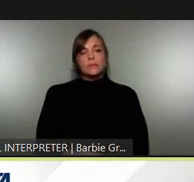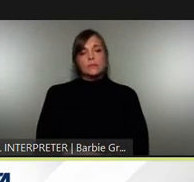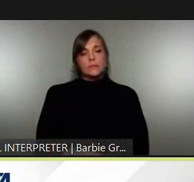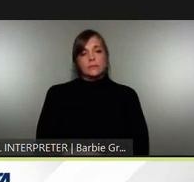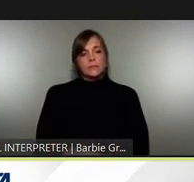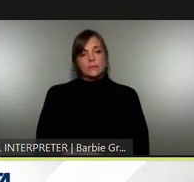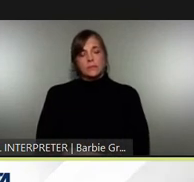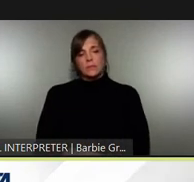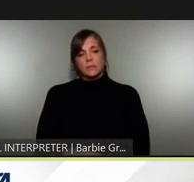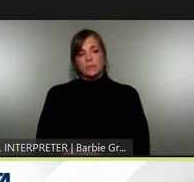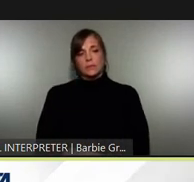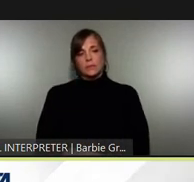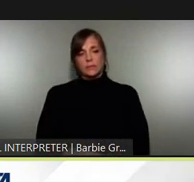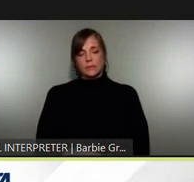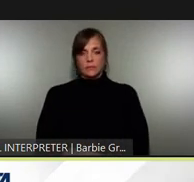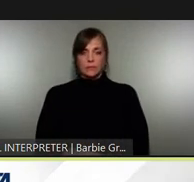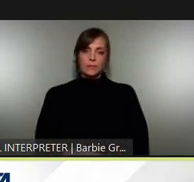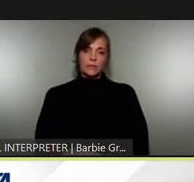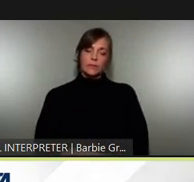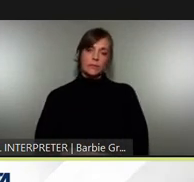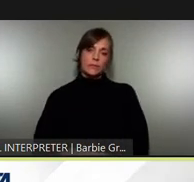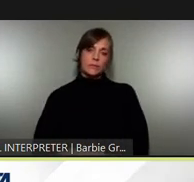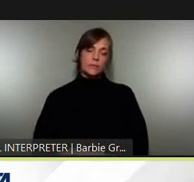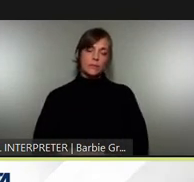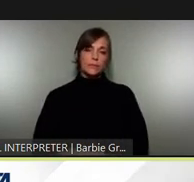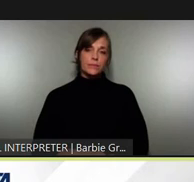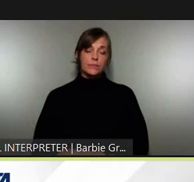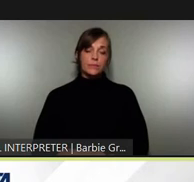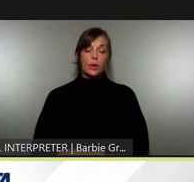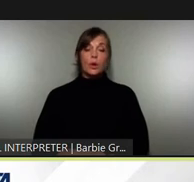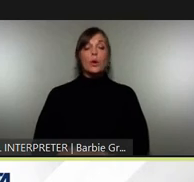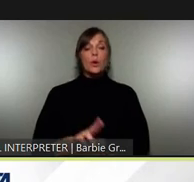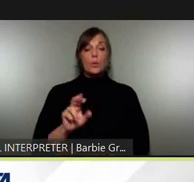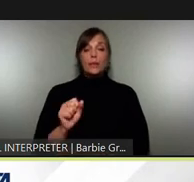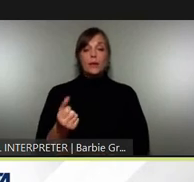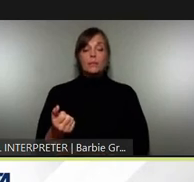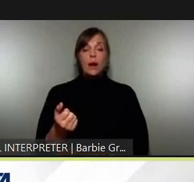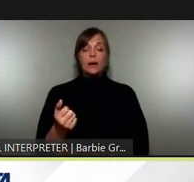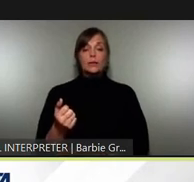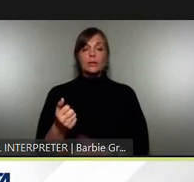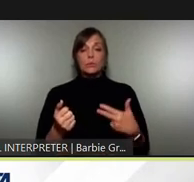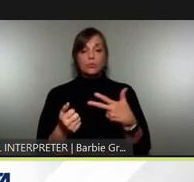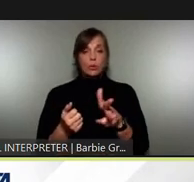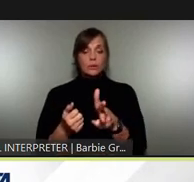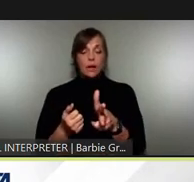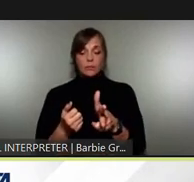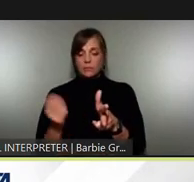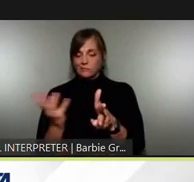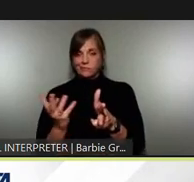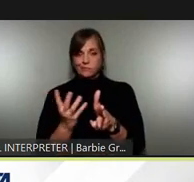And when a bus pulls up, if 10 passengers get on and there's still a demand for